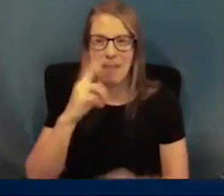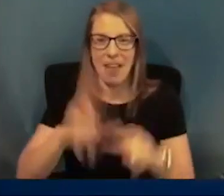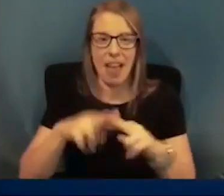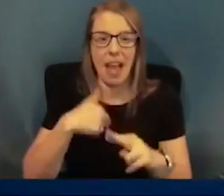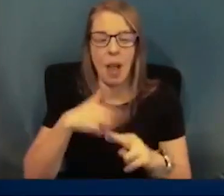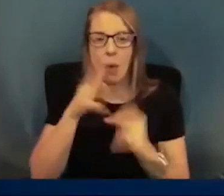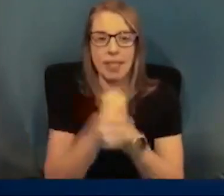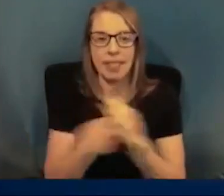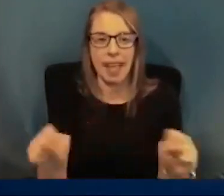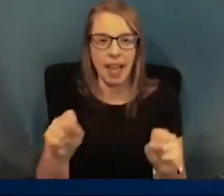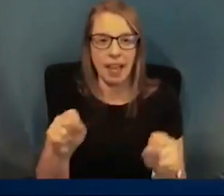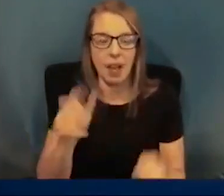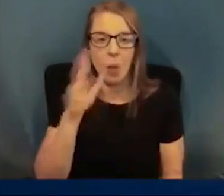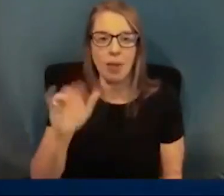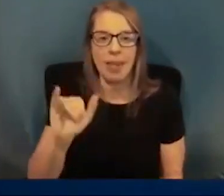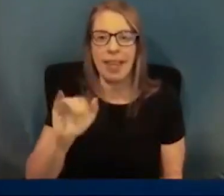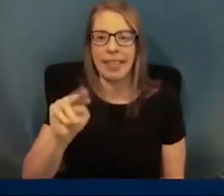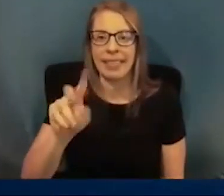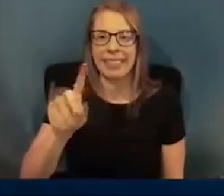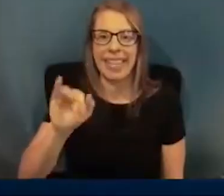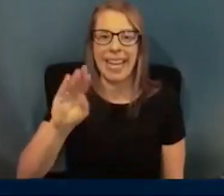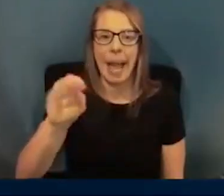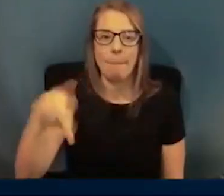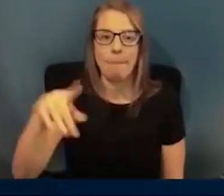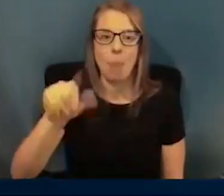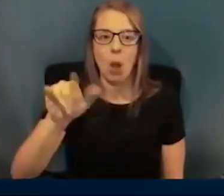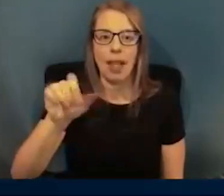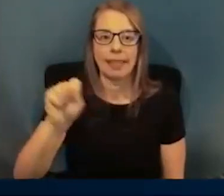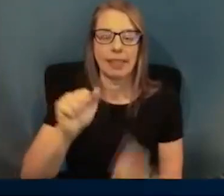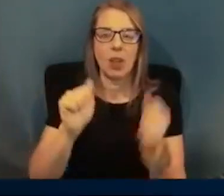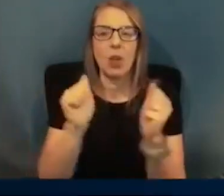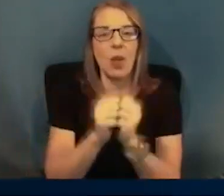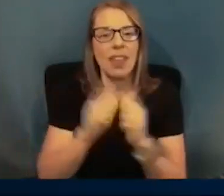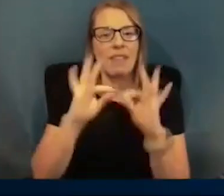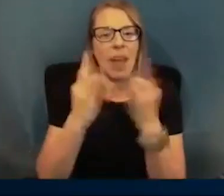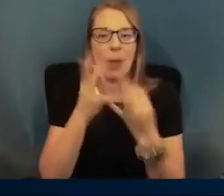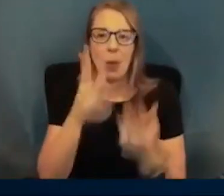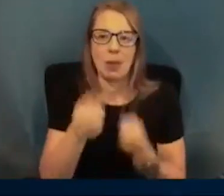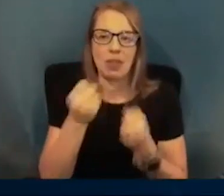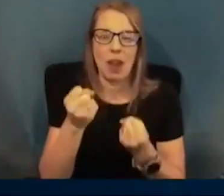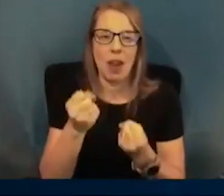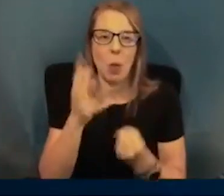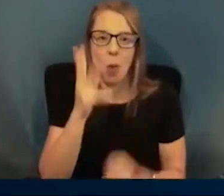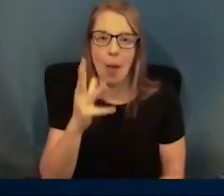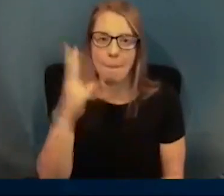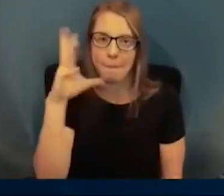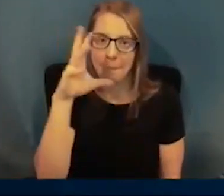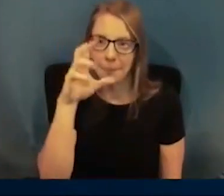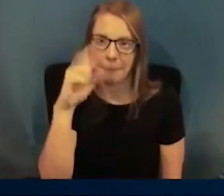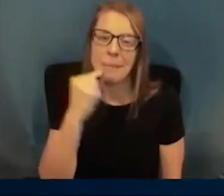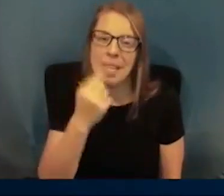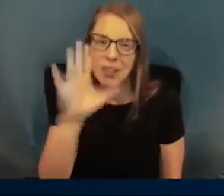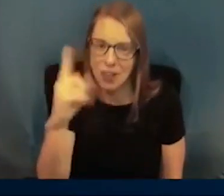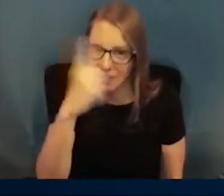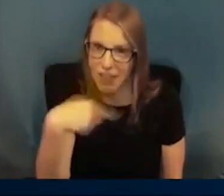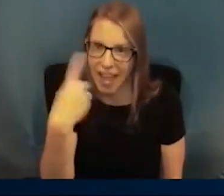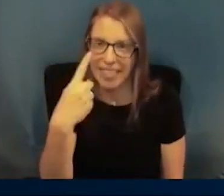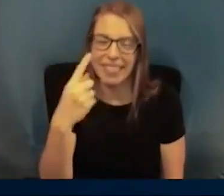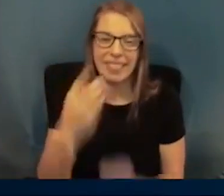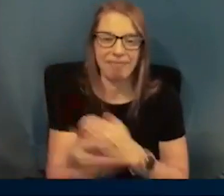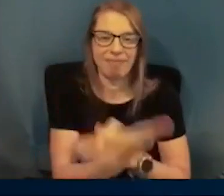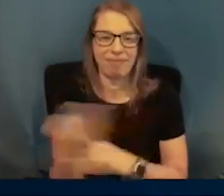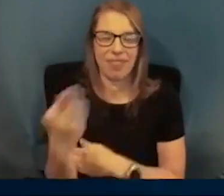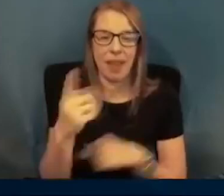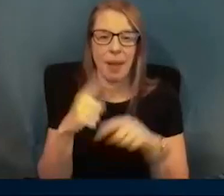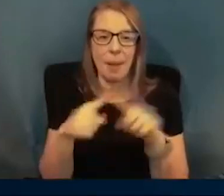in Indianapolis with family, and we're driving. Well, good. Yes, have a great. We'll miss your face in the morning, but we'll see you when you get back. Okay? We'll hold the fort